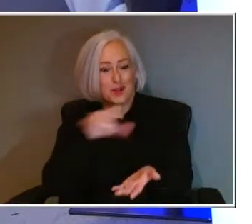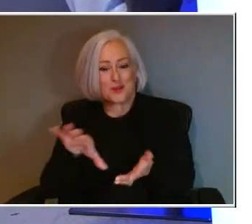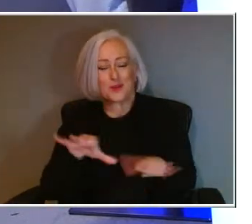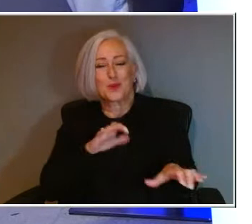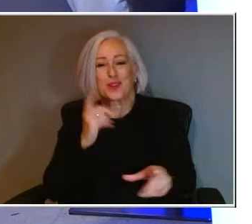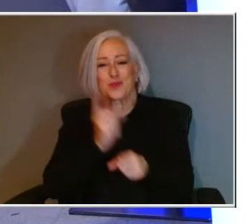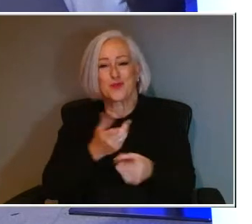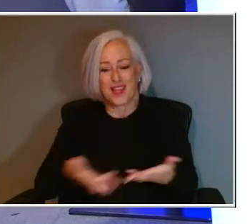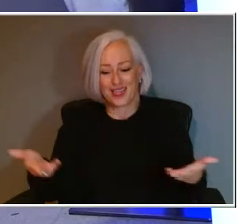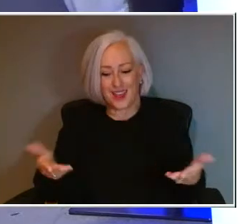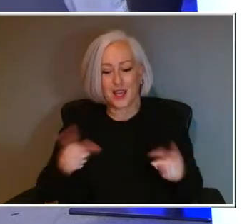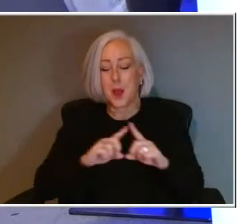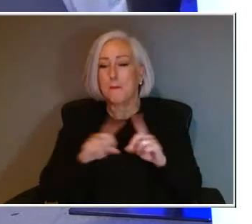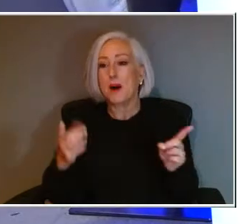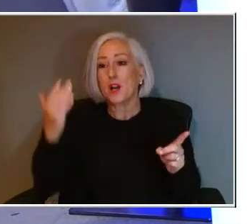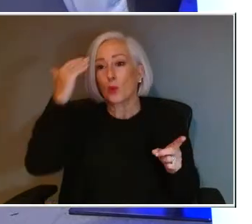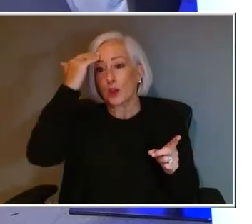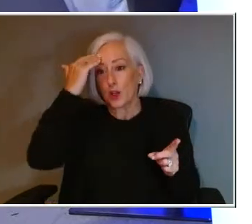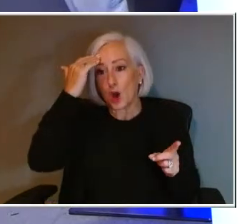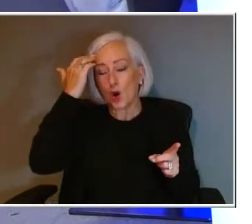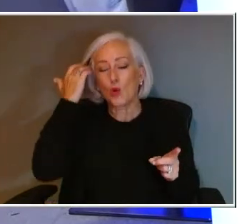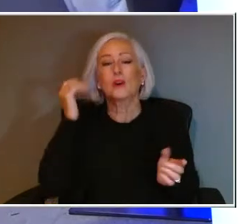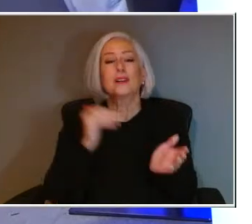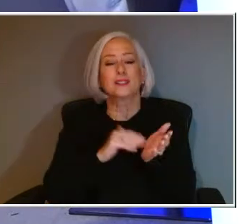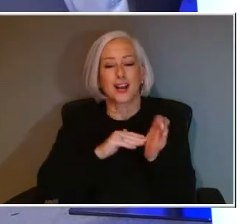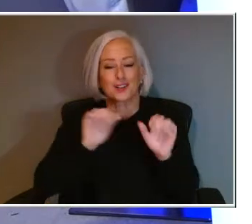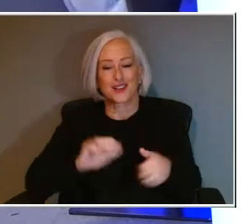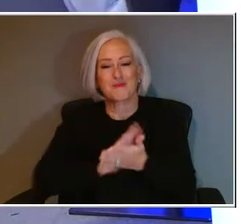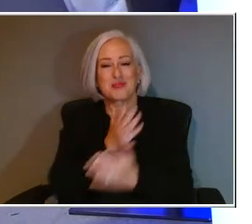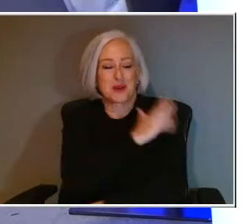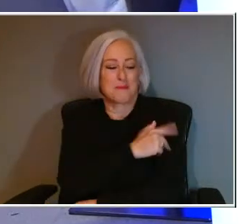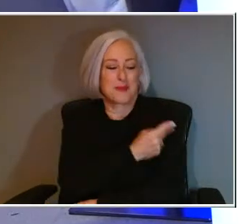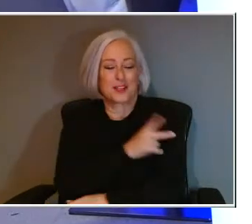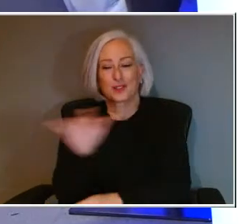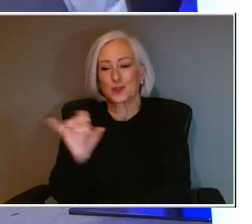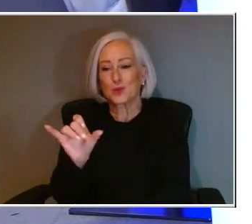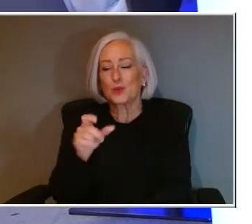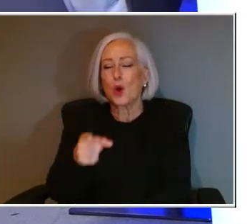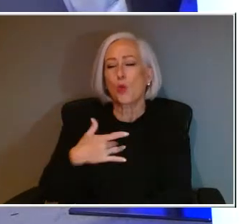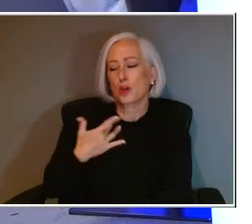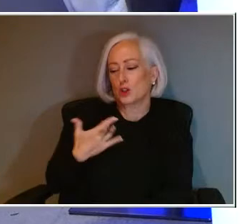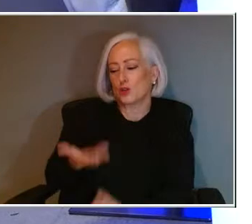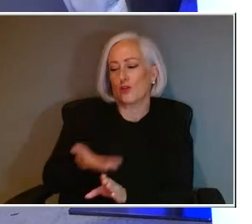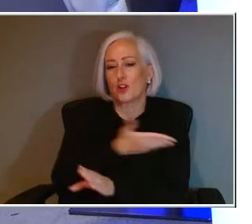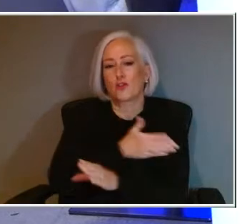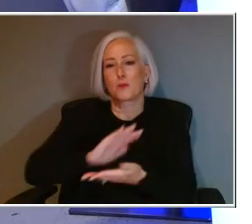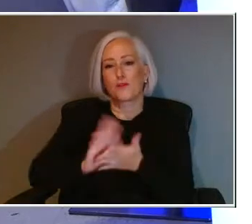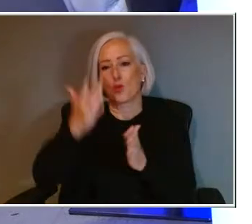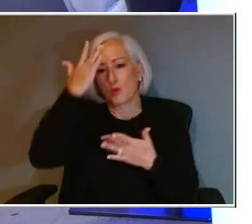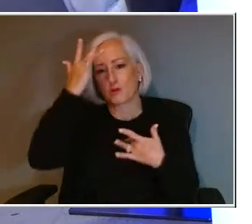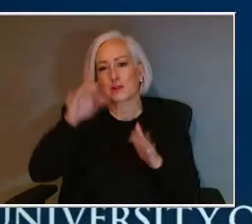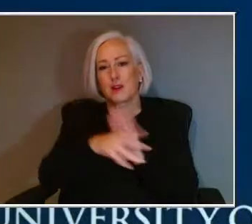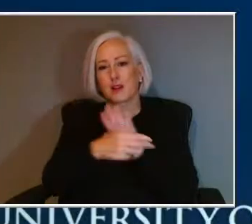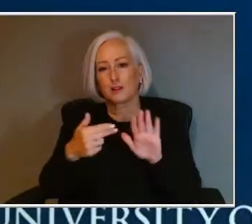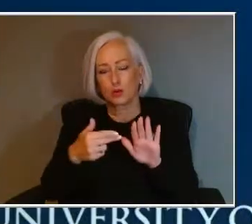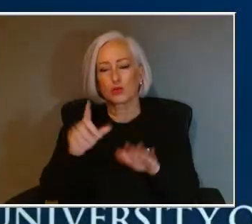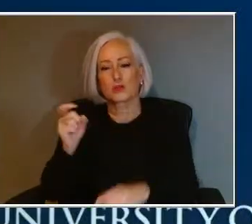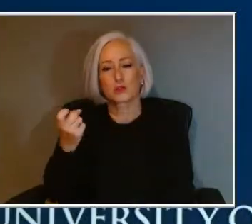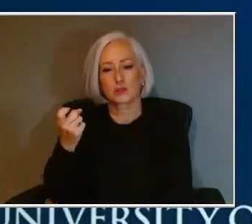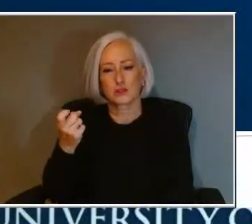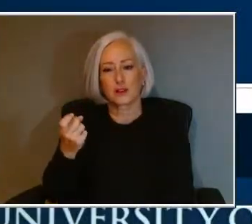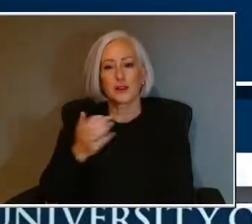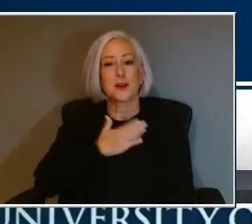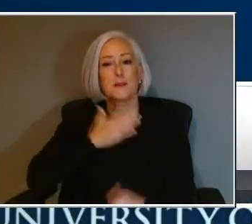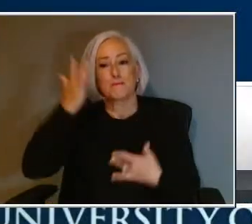things, but we know that doctors can be patients too. But what were you feeling right before you were diagnosed? So, well, my